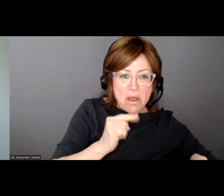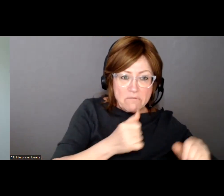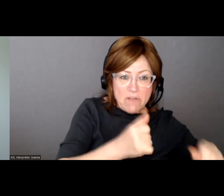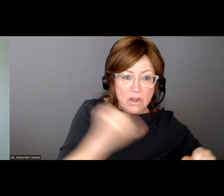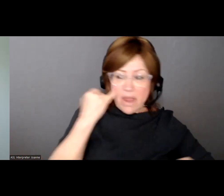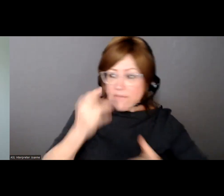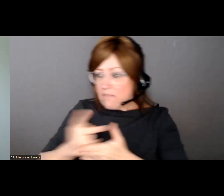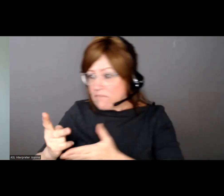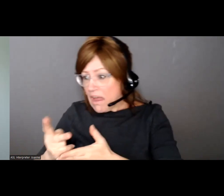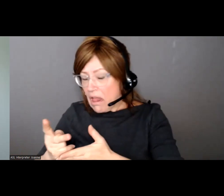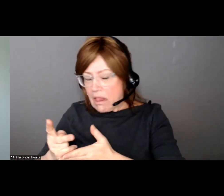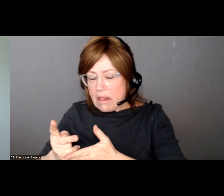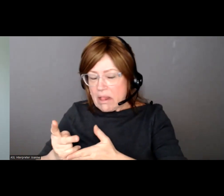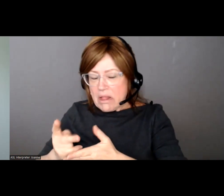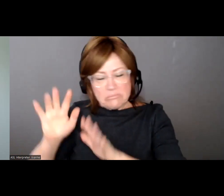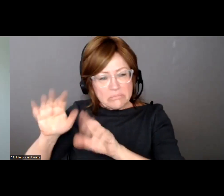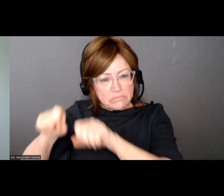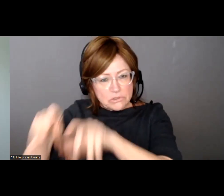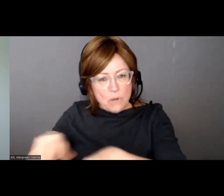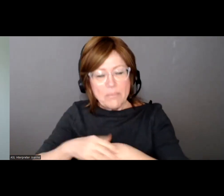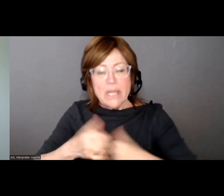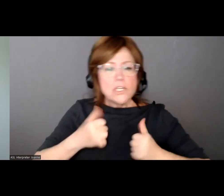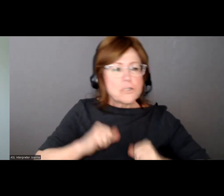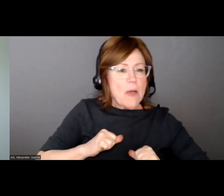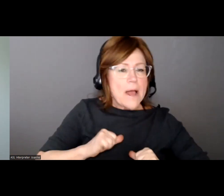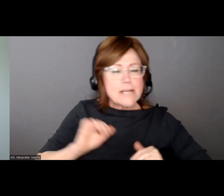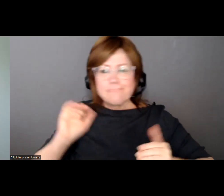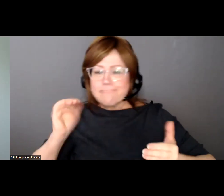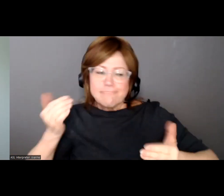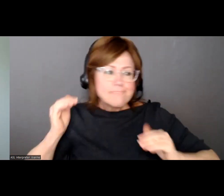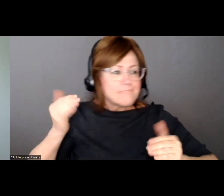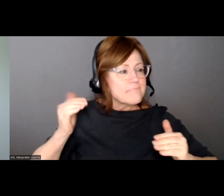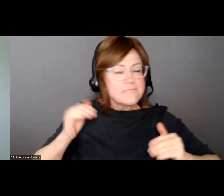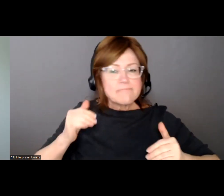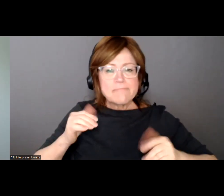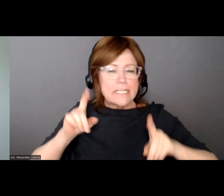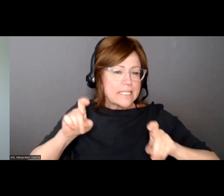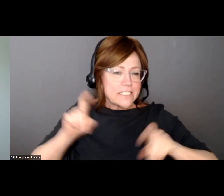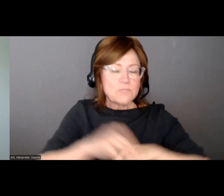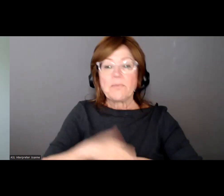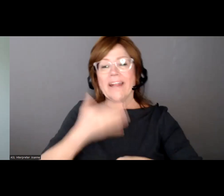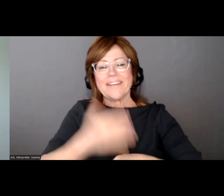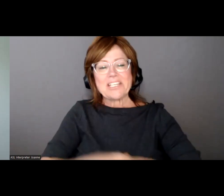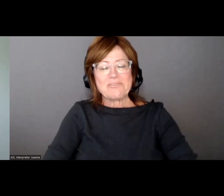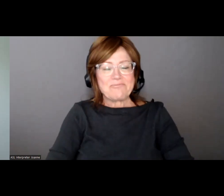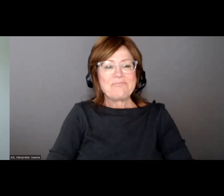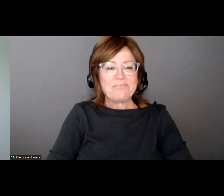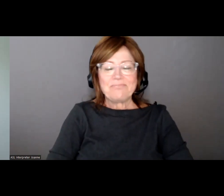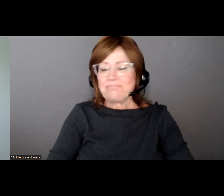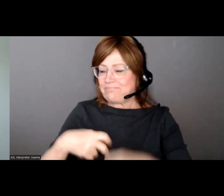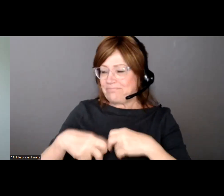different. All you can do is try to sort of cover all your bases. Okay, thank you. No